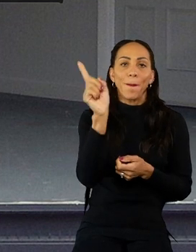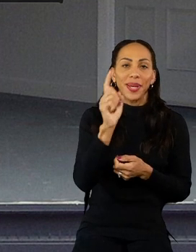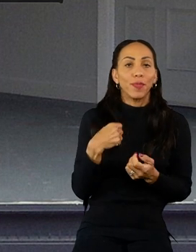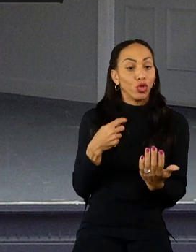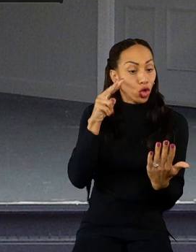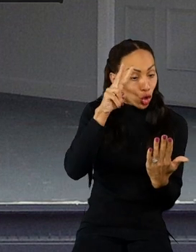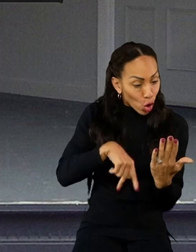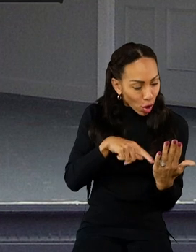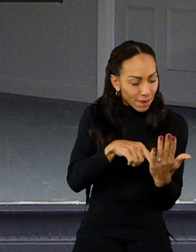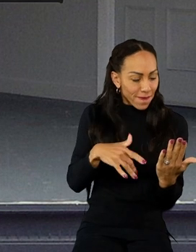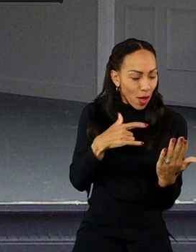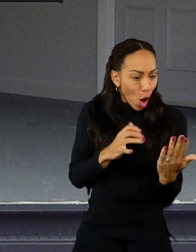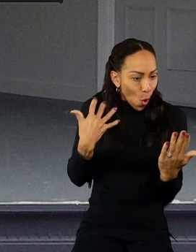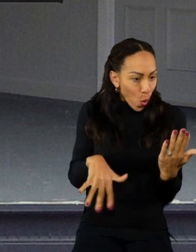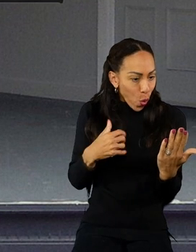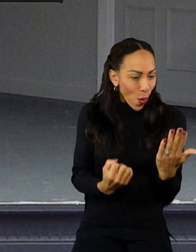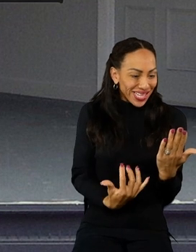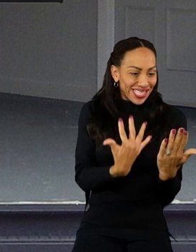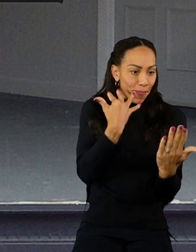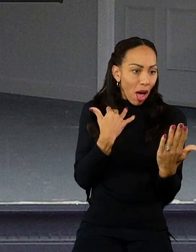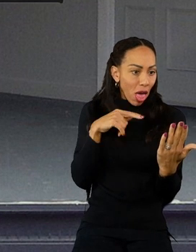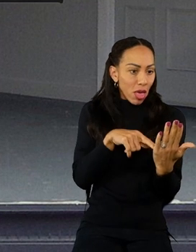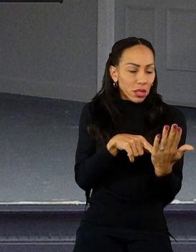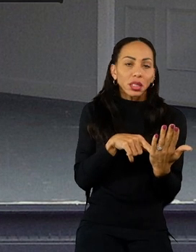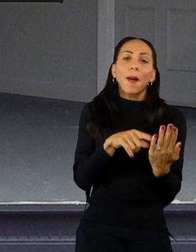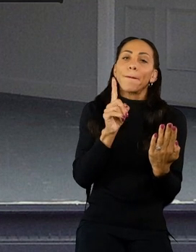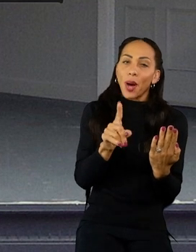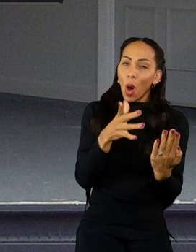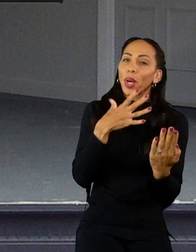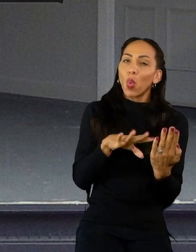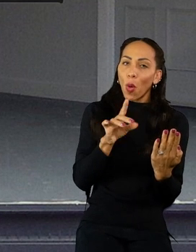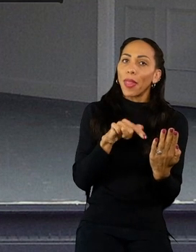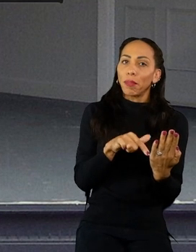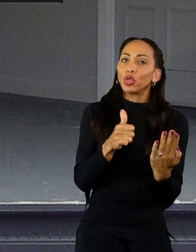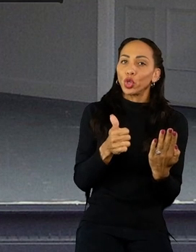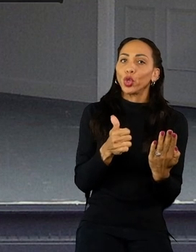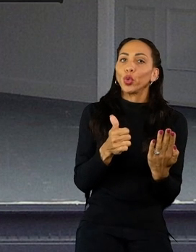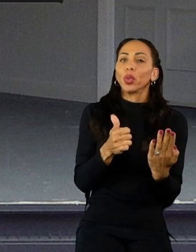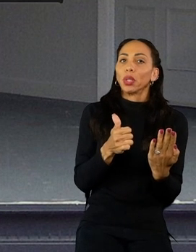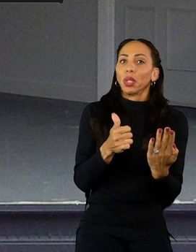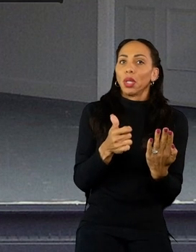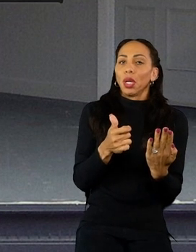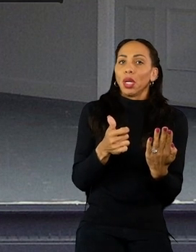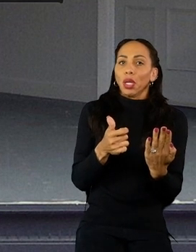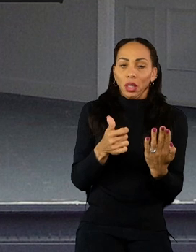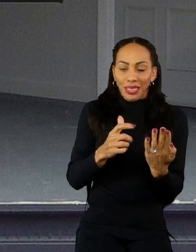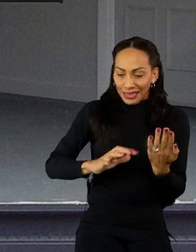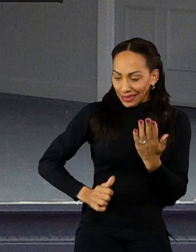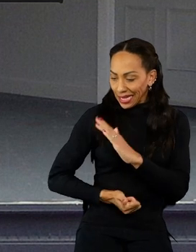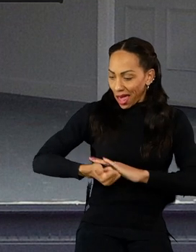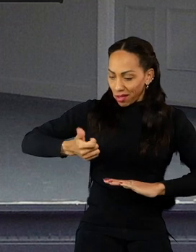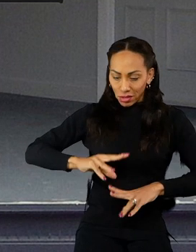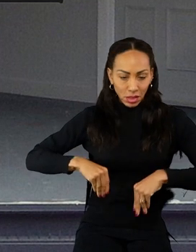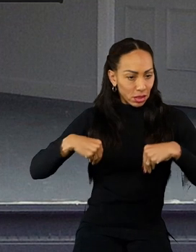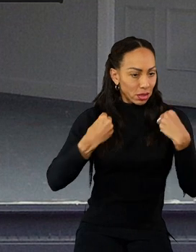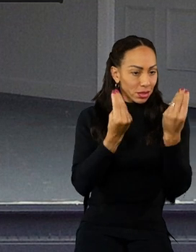it's a thing of like we want people to feel like inspired by the work, but we also need someone to